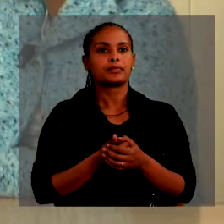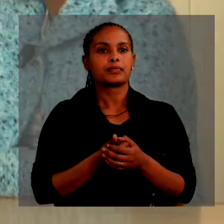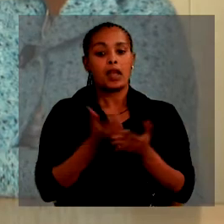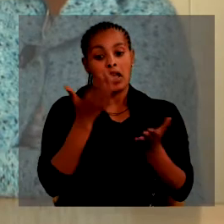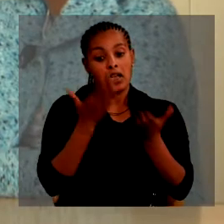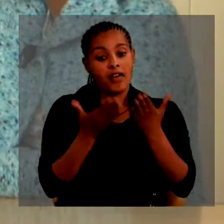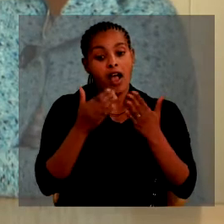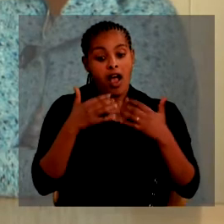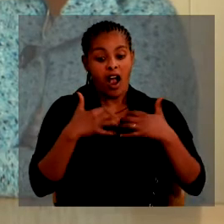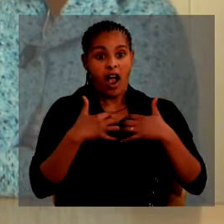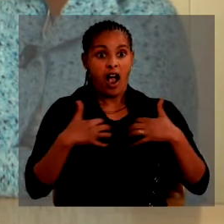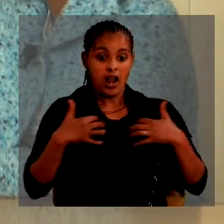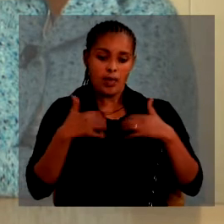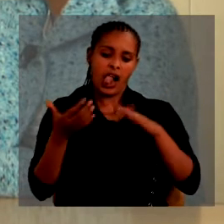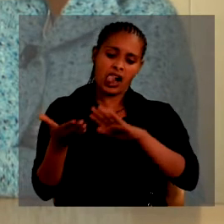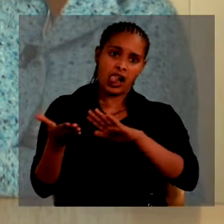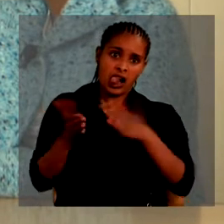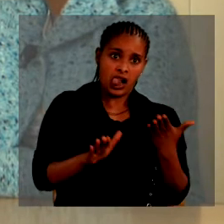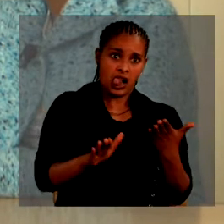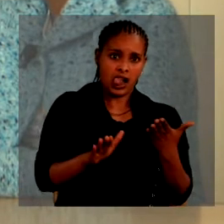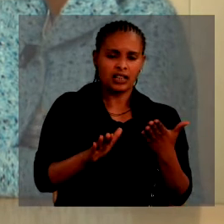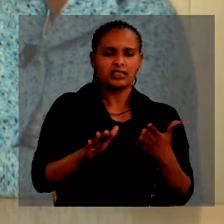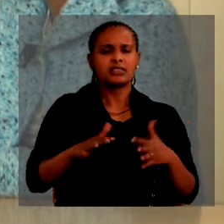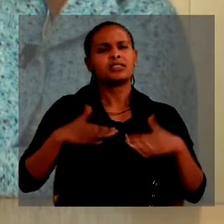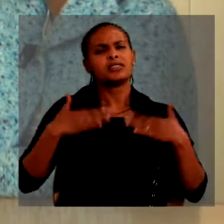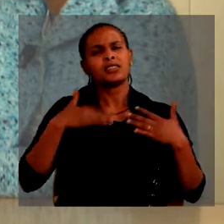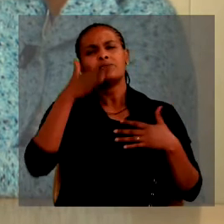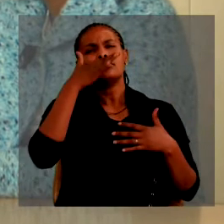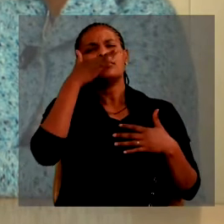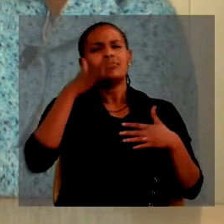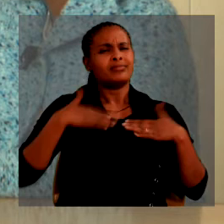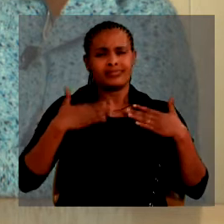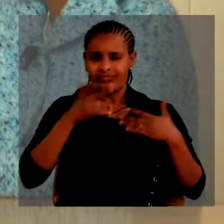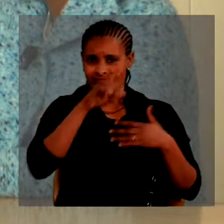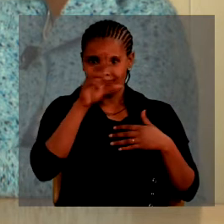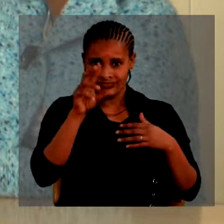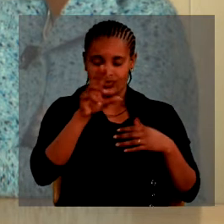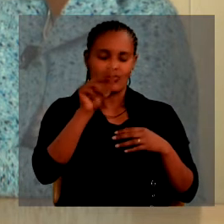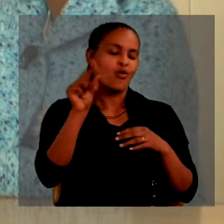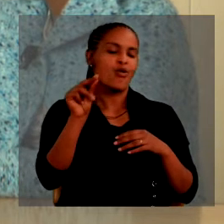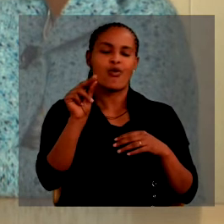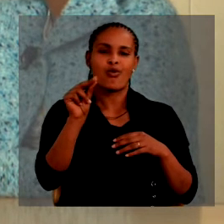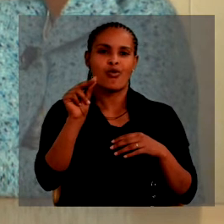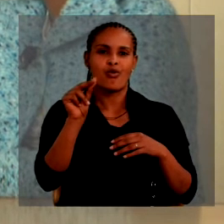If an animal dies, do you enjoy the smell? No.